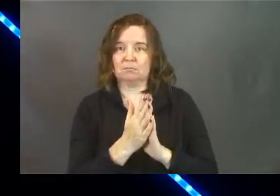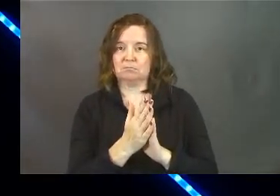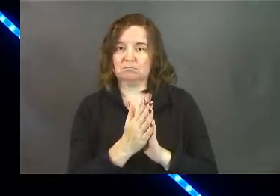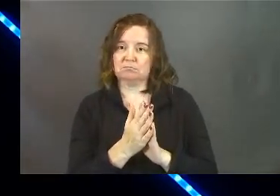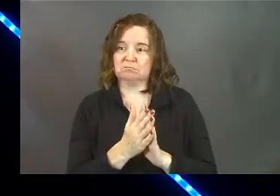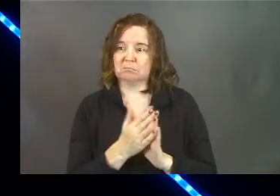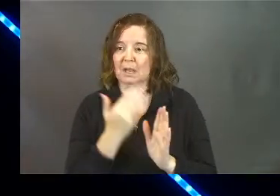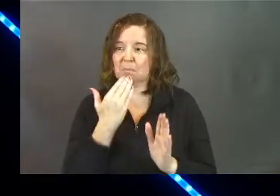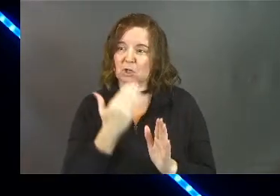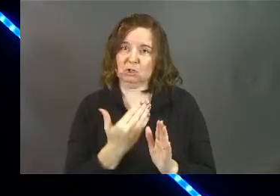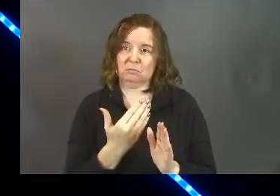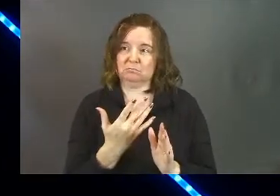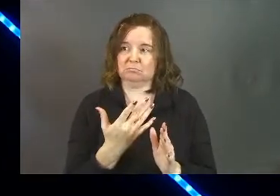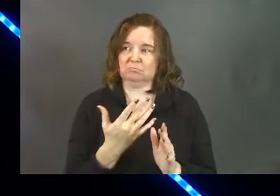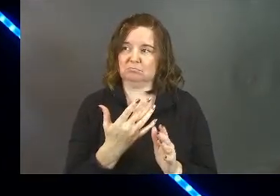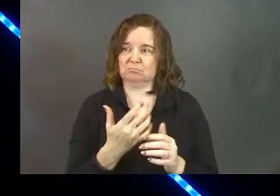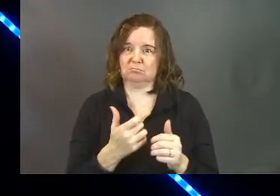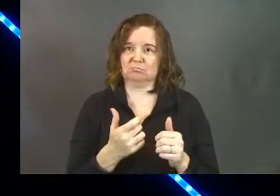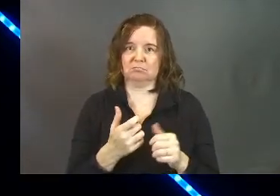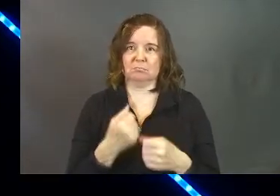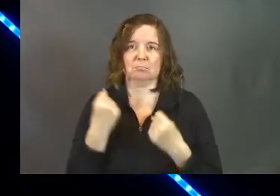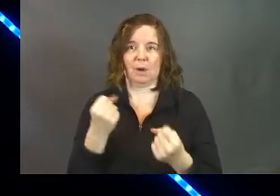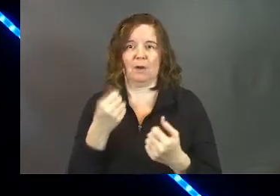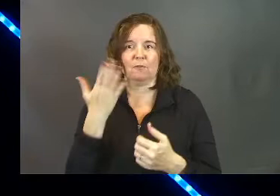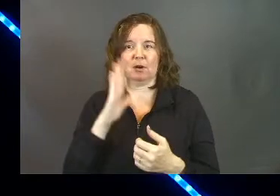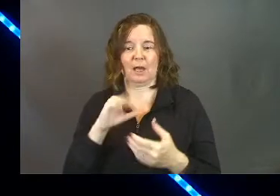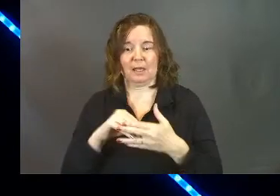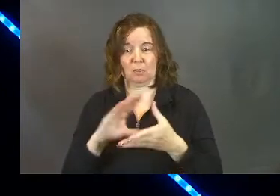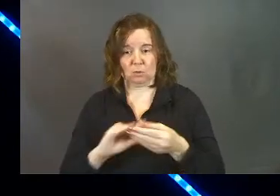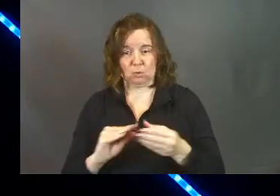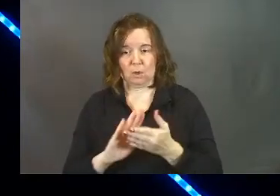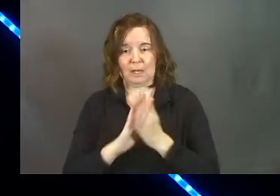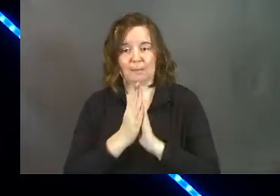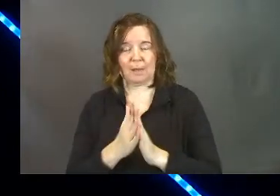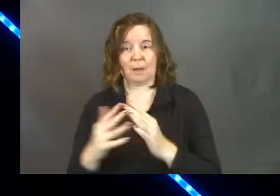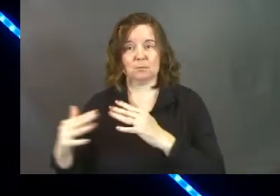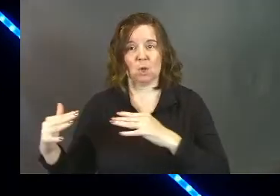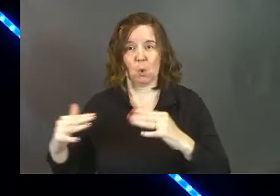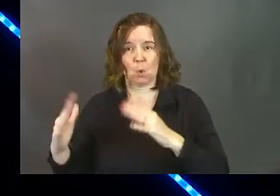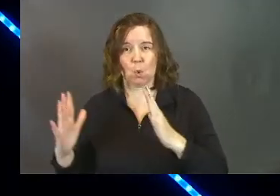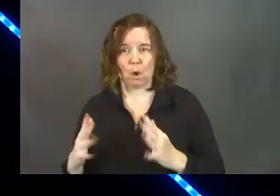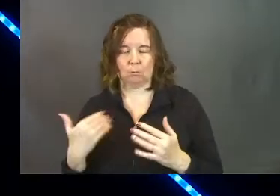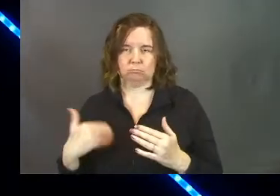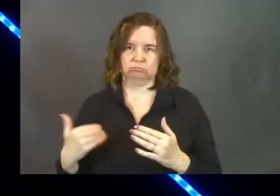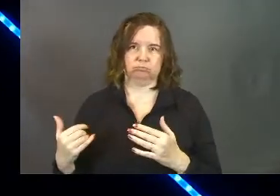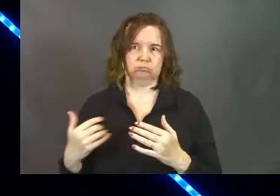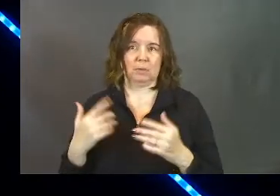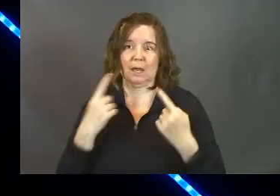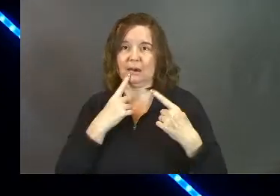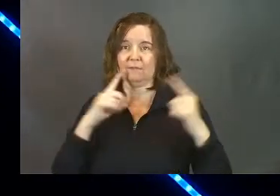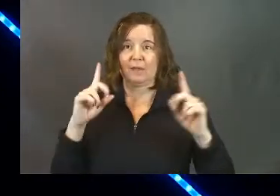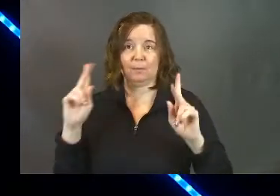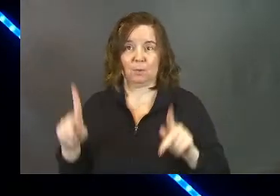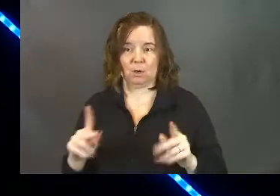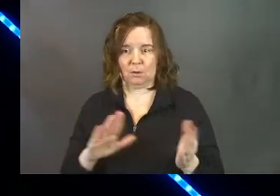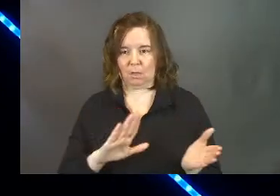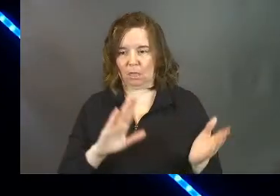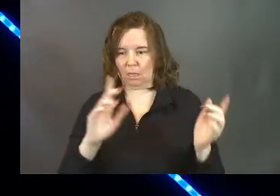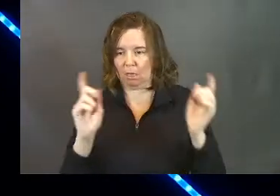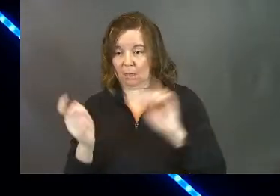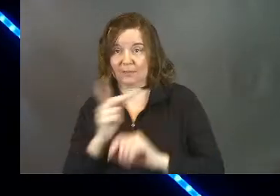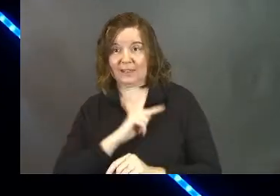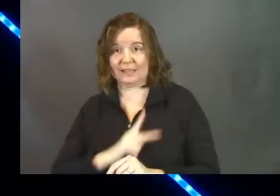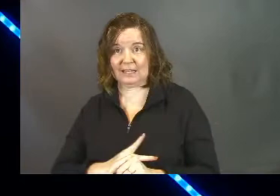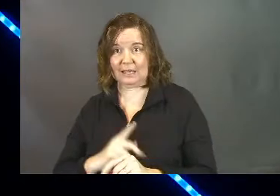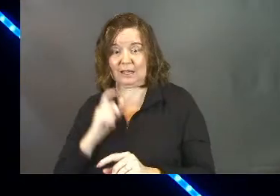prominent guy in Israel's story. And he's this really incredible warrior. And he becomes such an incredible warrior and such a famous person that the king at